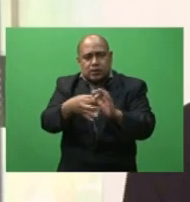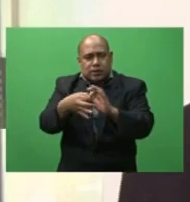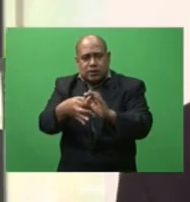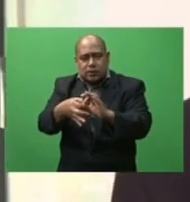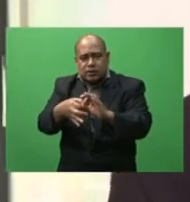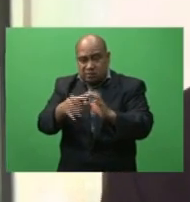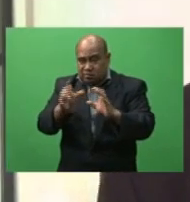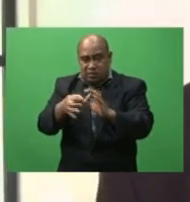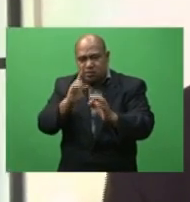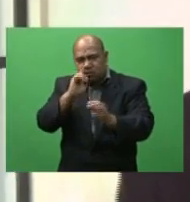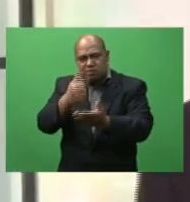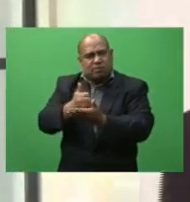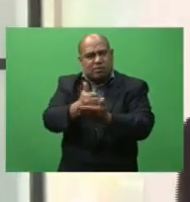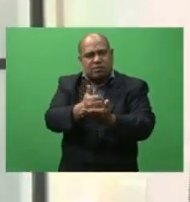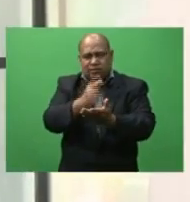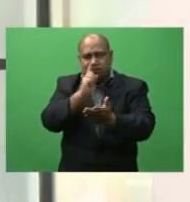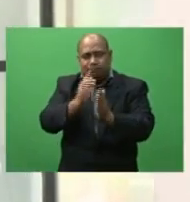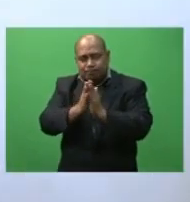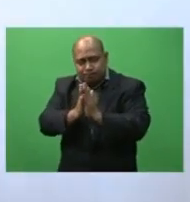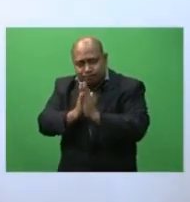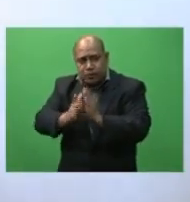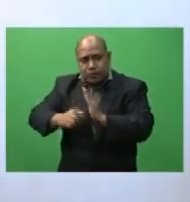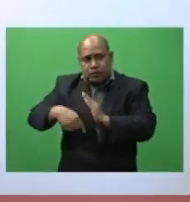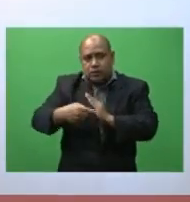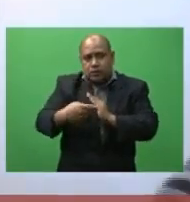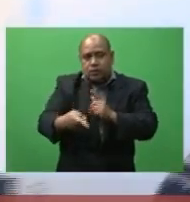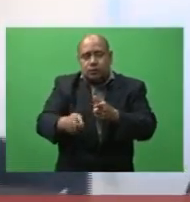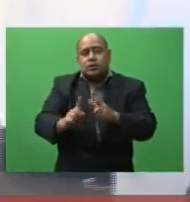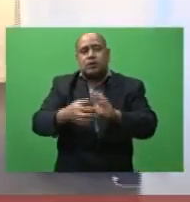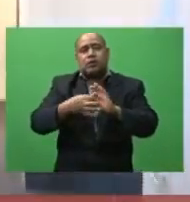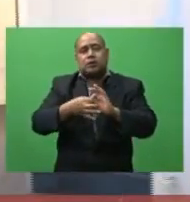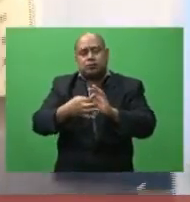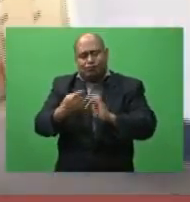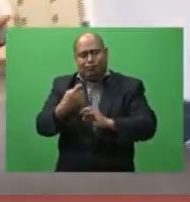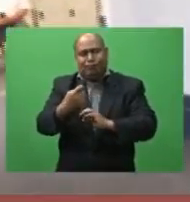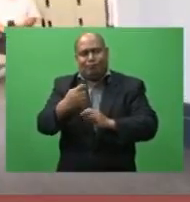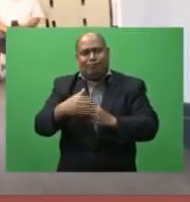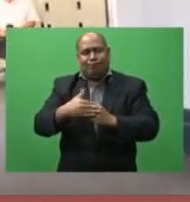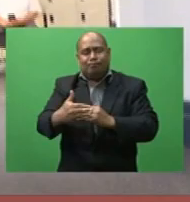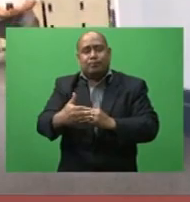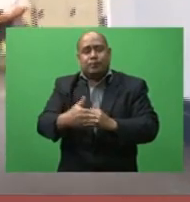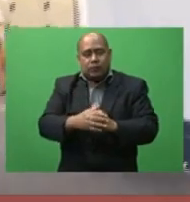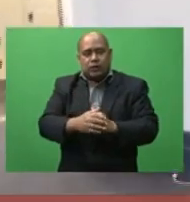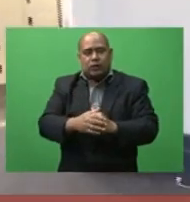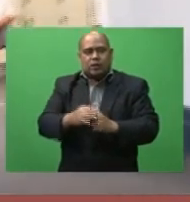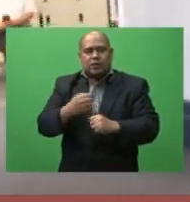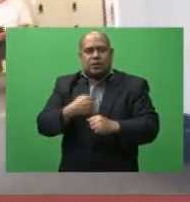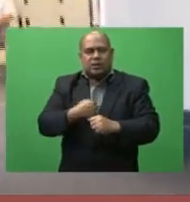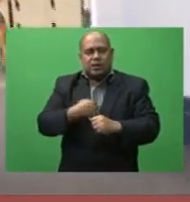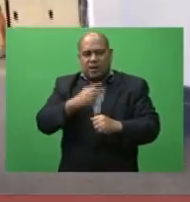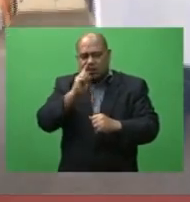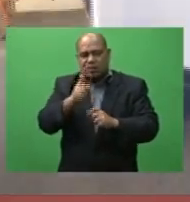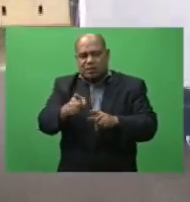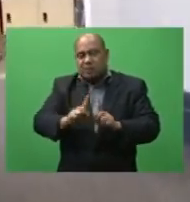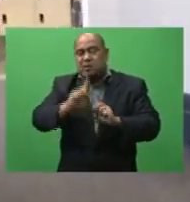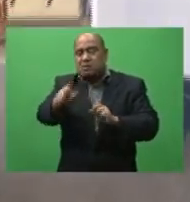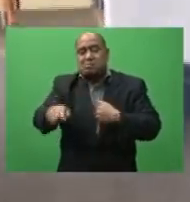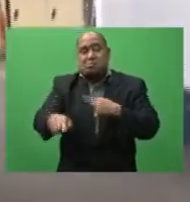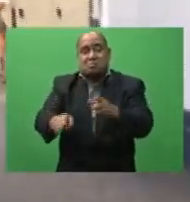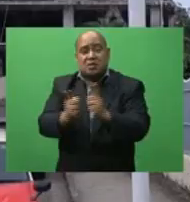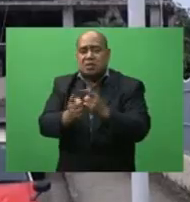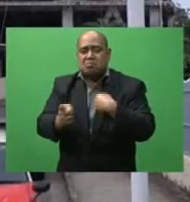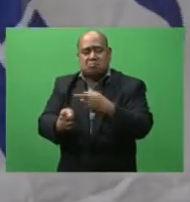I'm praying, I think we will be united very soon. Actually, I did not attend the meeting because I'm not a member of the management